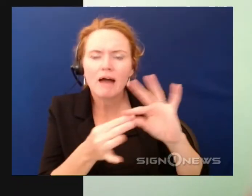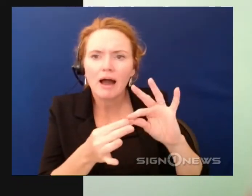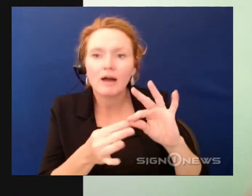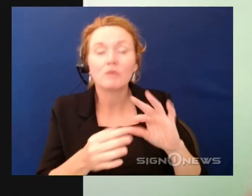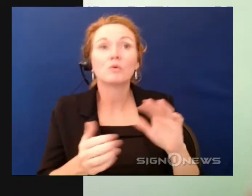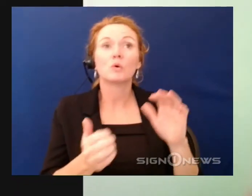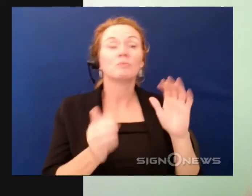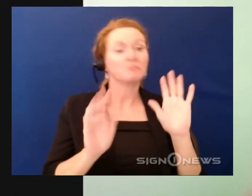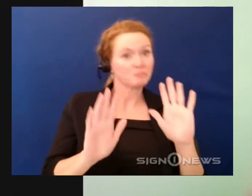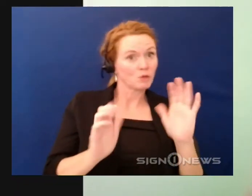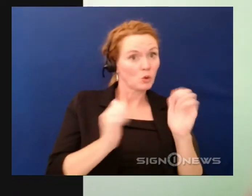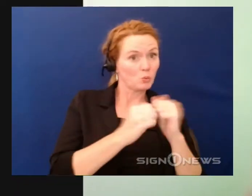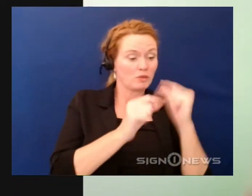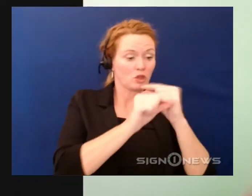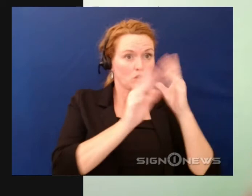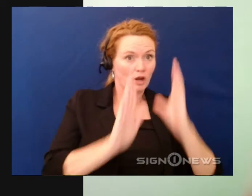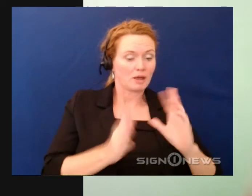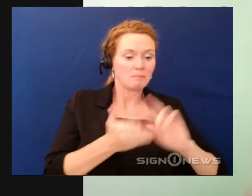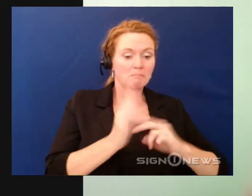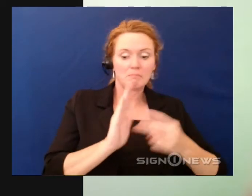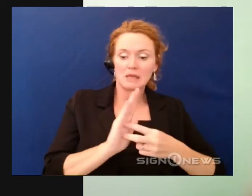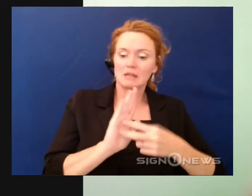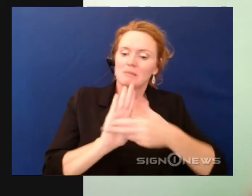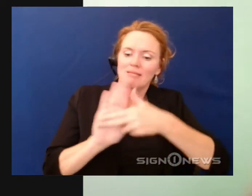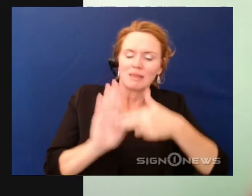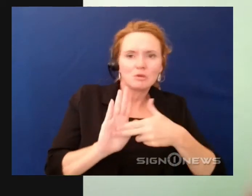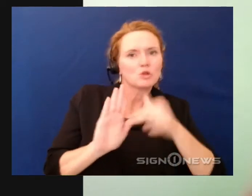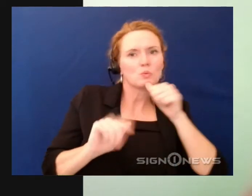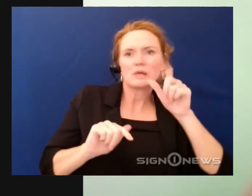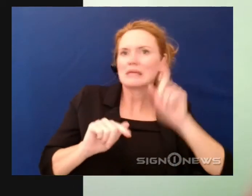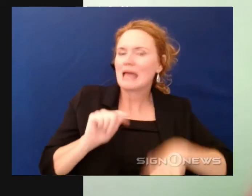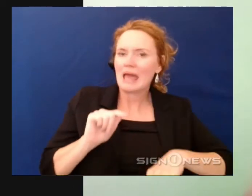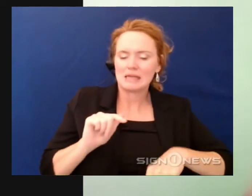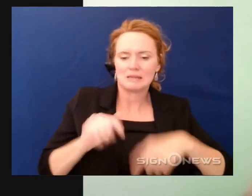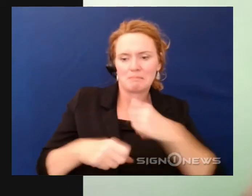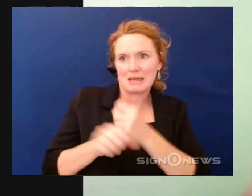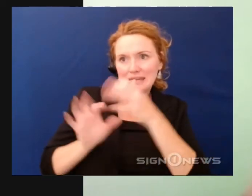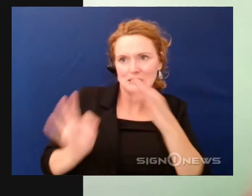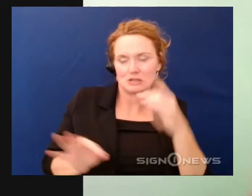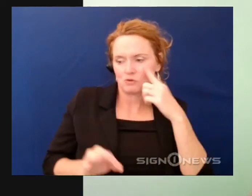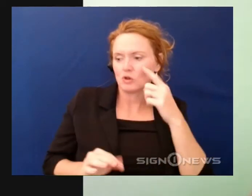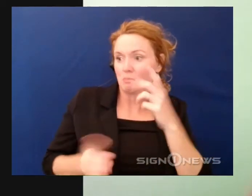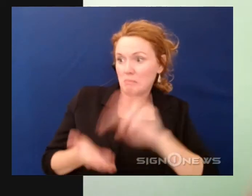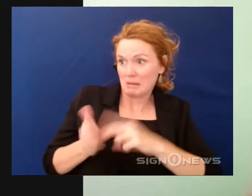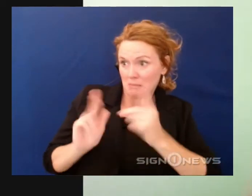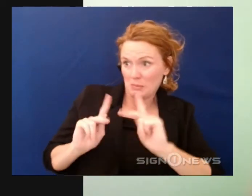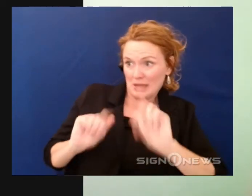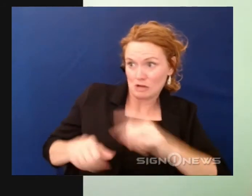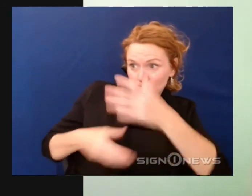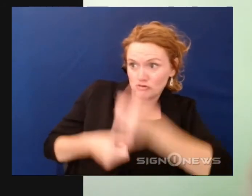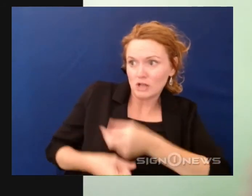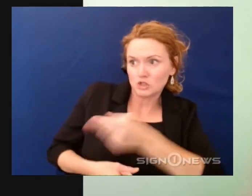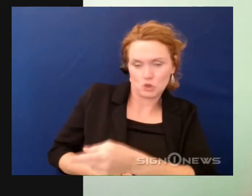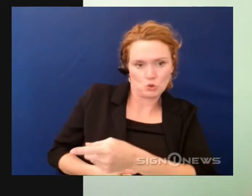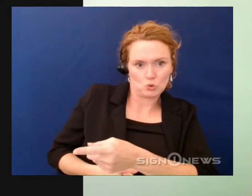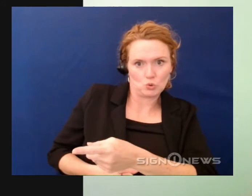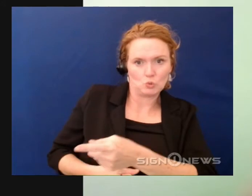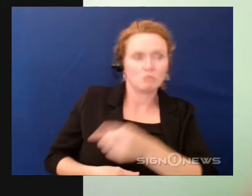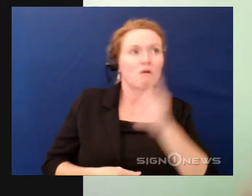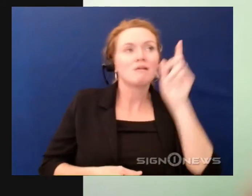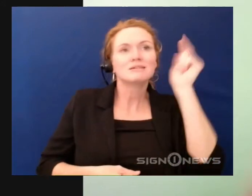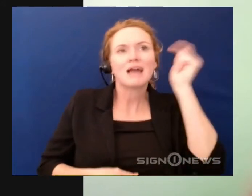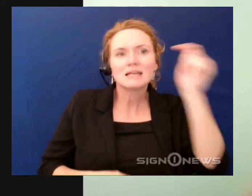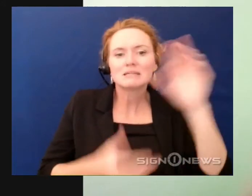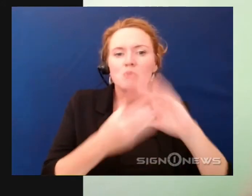guardianship, it means you've been adjudicated incapacitated, and that can, of course, impact your credibility when it comes to testimony, when it